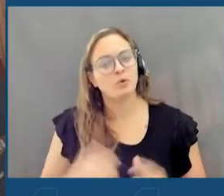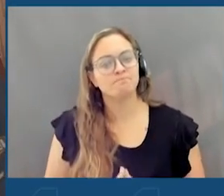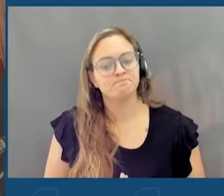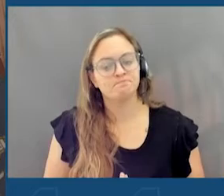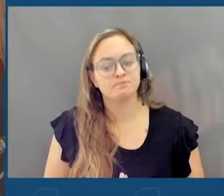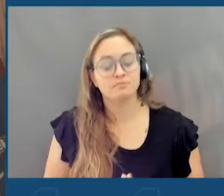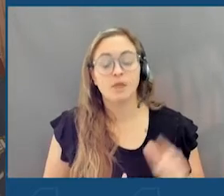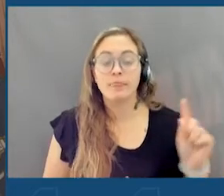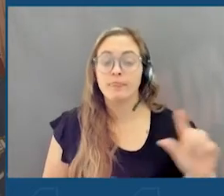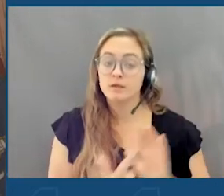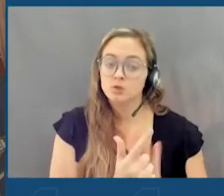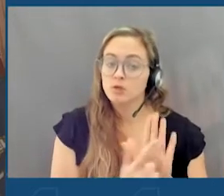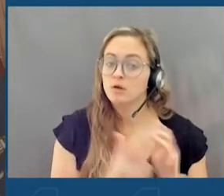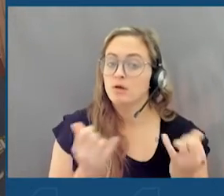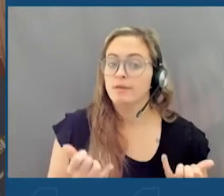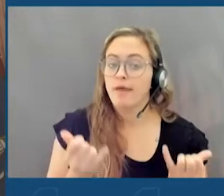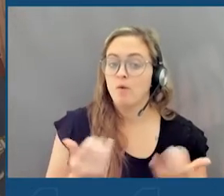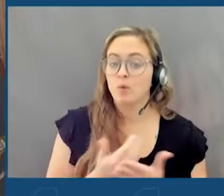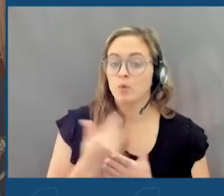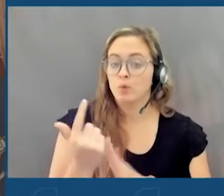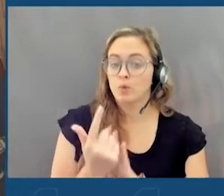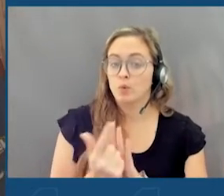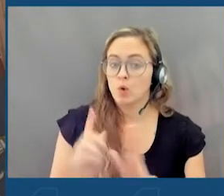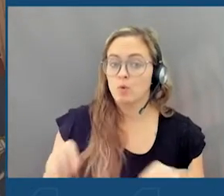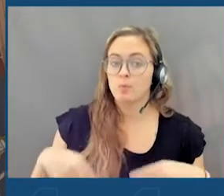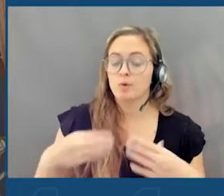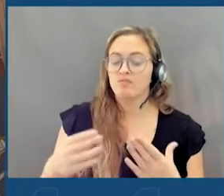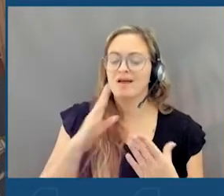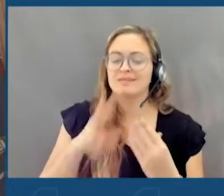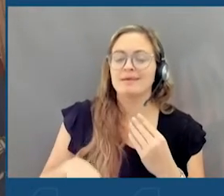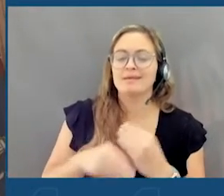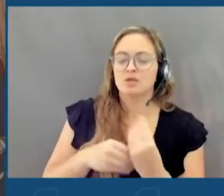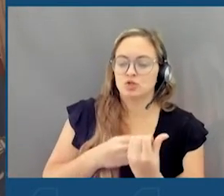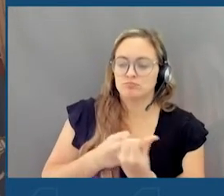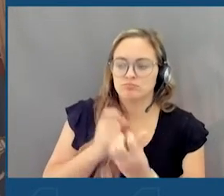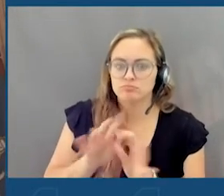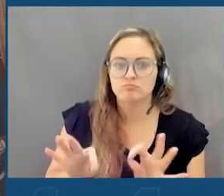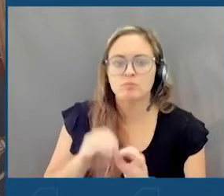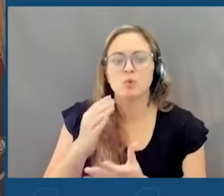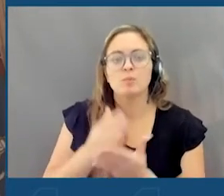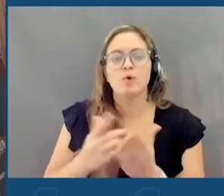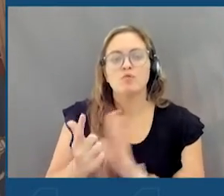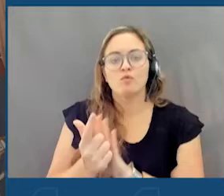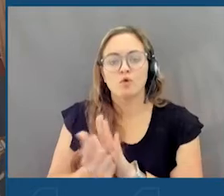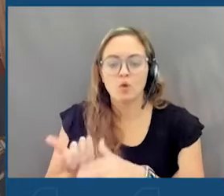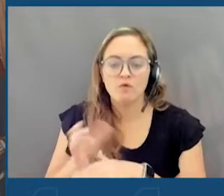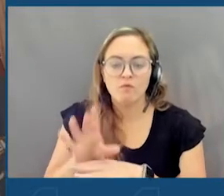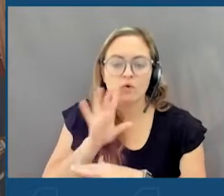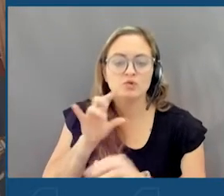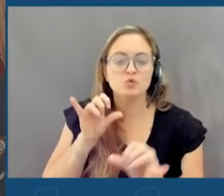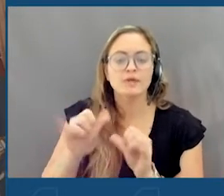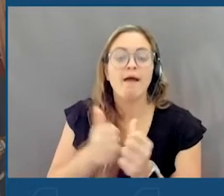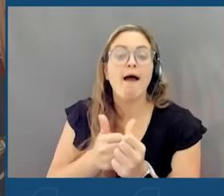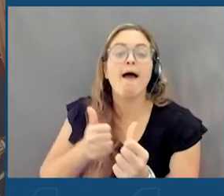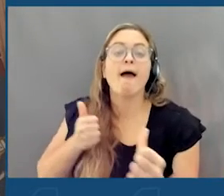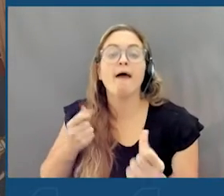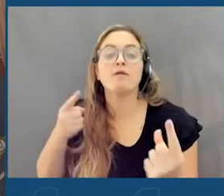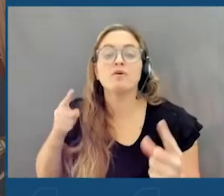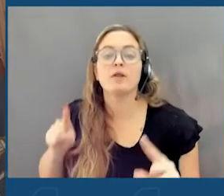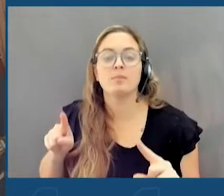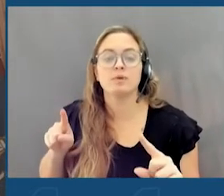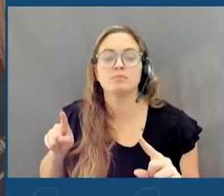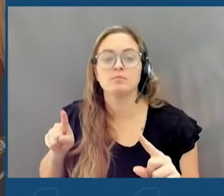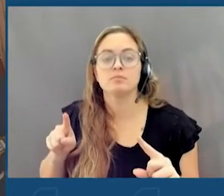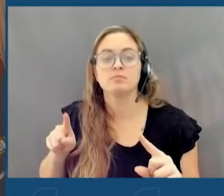does is this new law provides the additional important tools for law enforcement to stay ahead of the fraudsters,